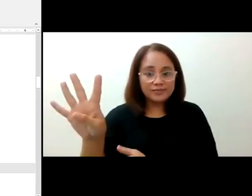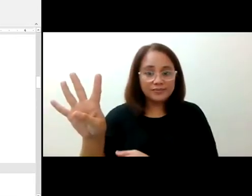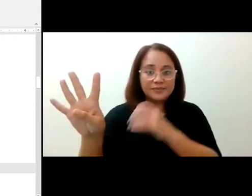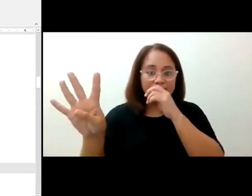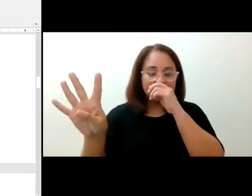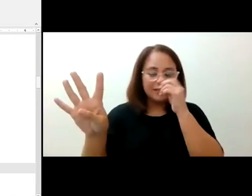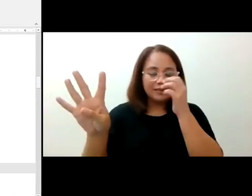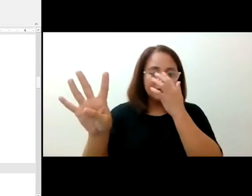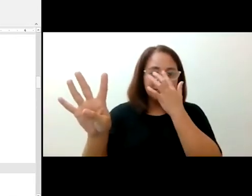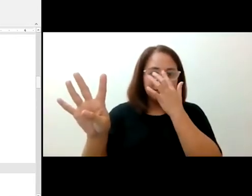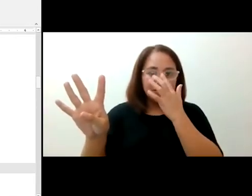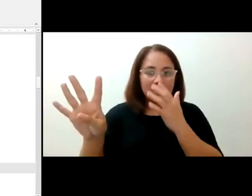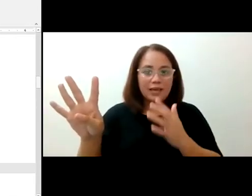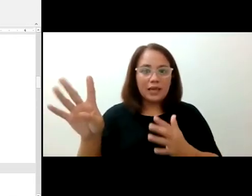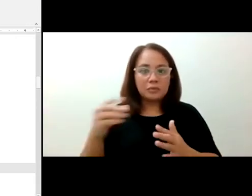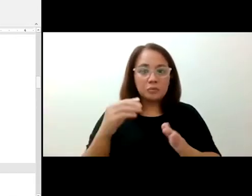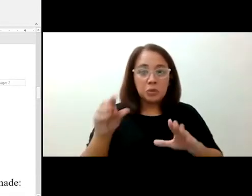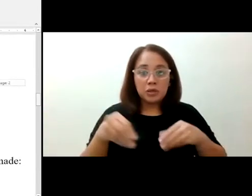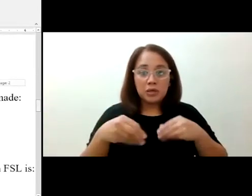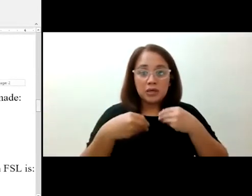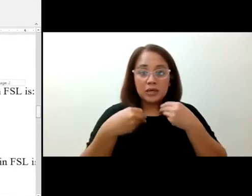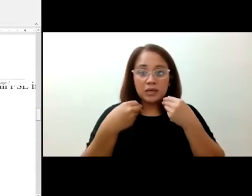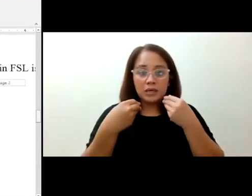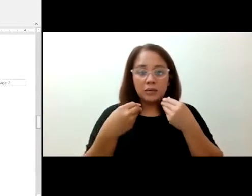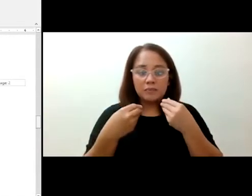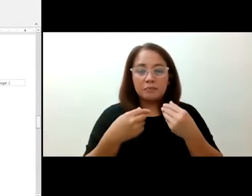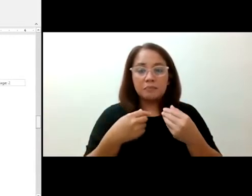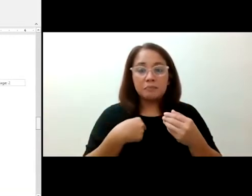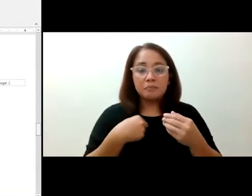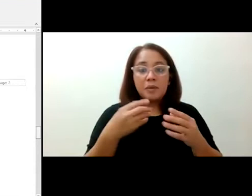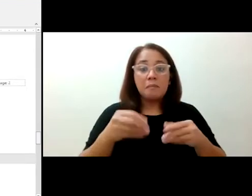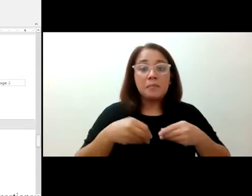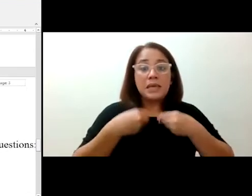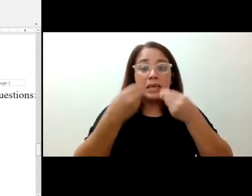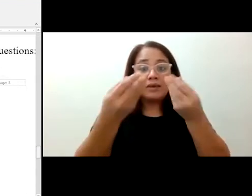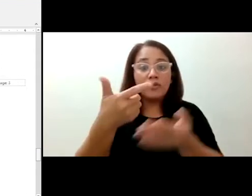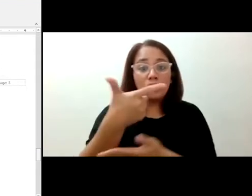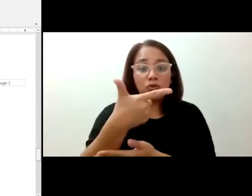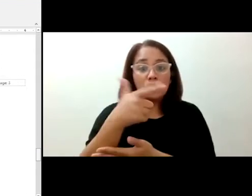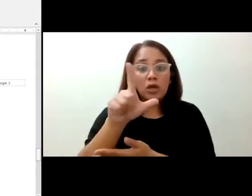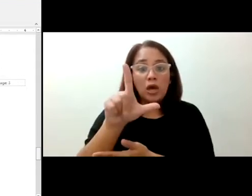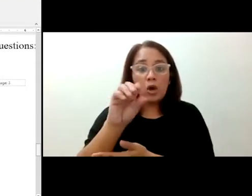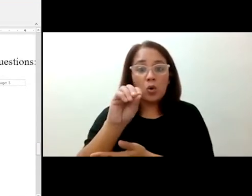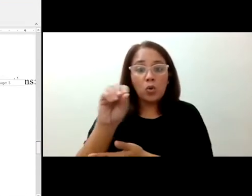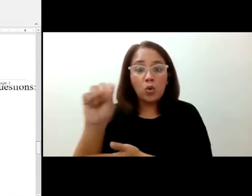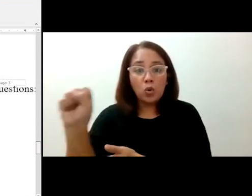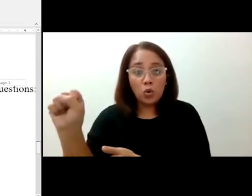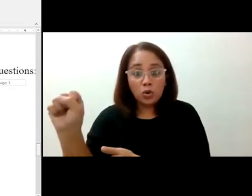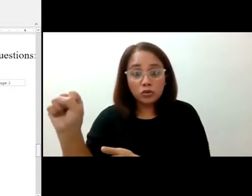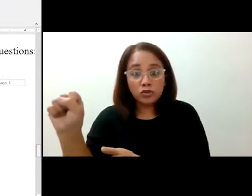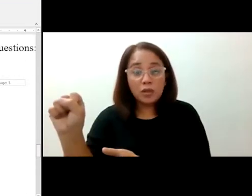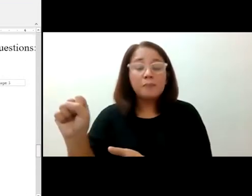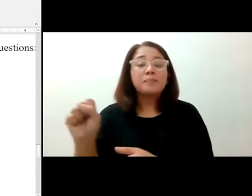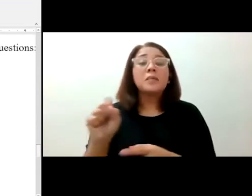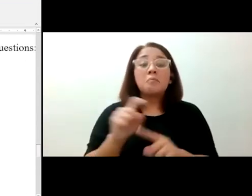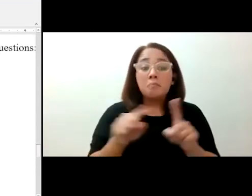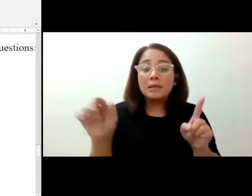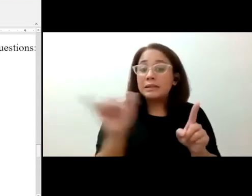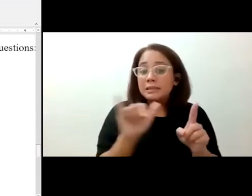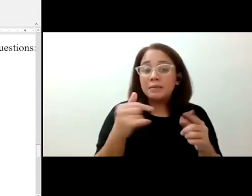And instead of giving you the gloss, I will give you the gloss, but I'll also give you pictures like